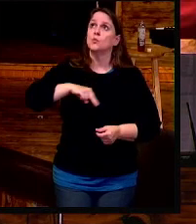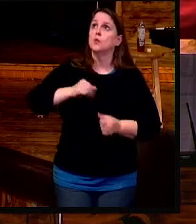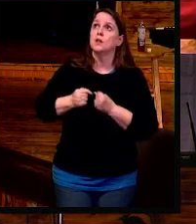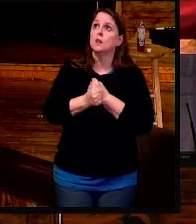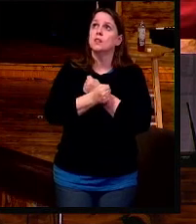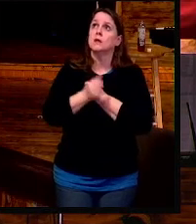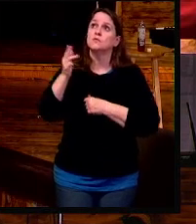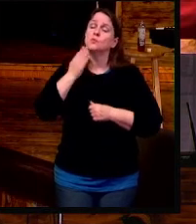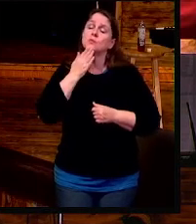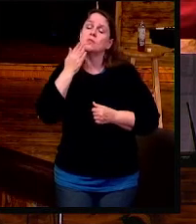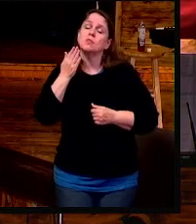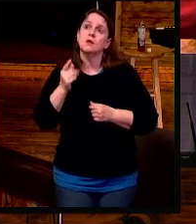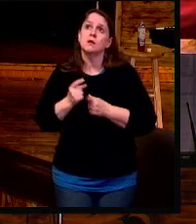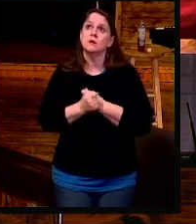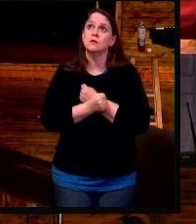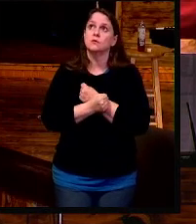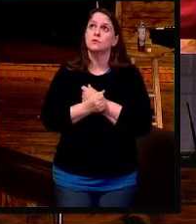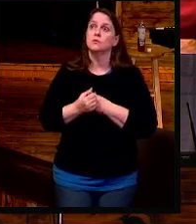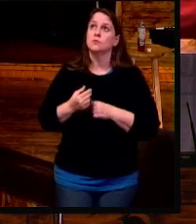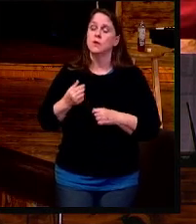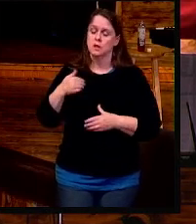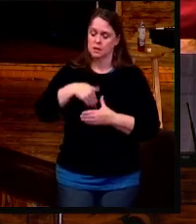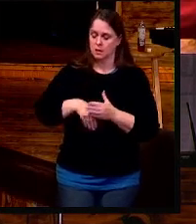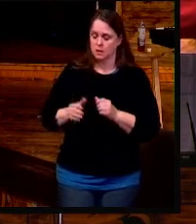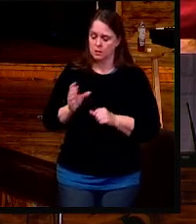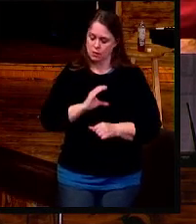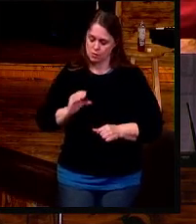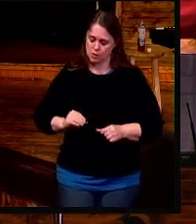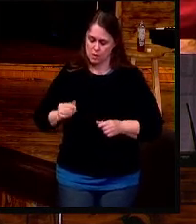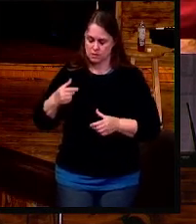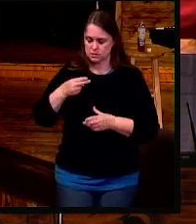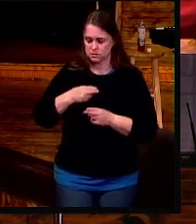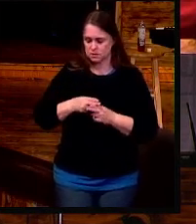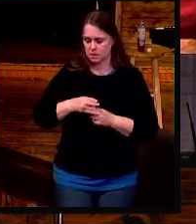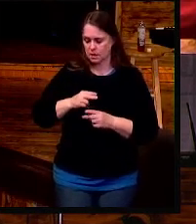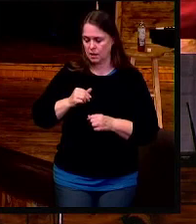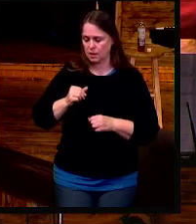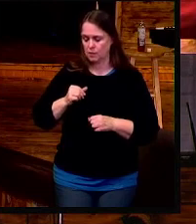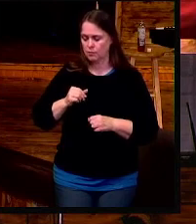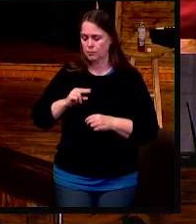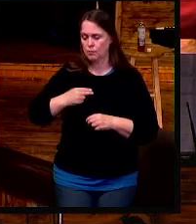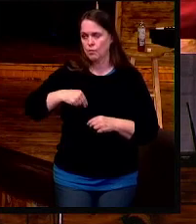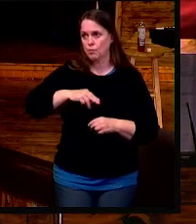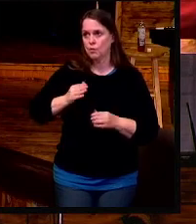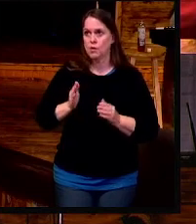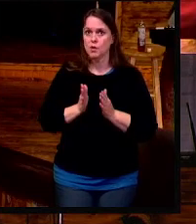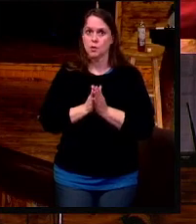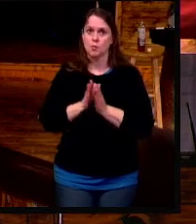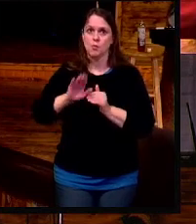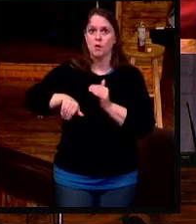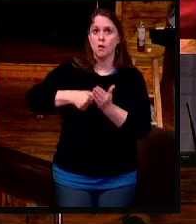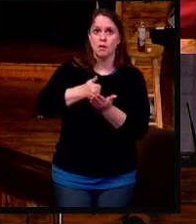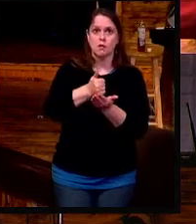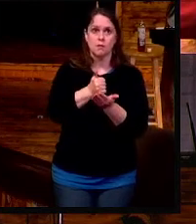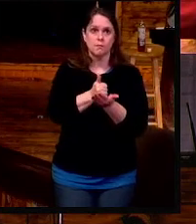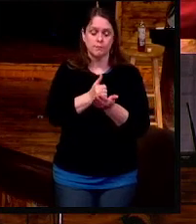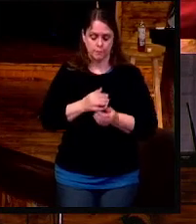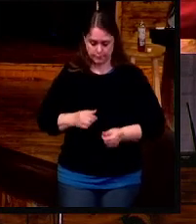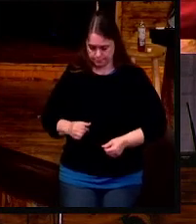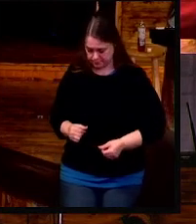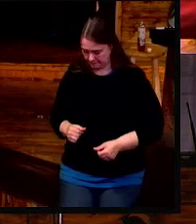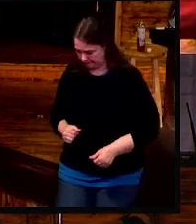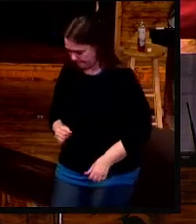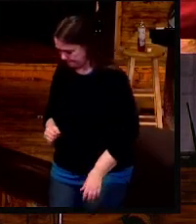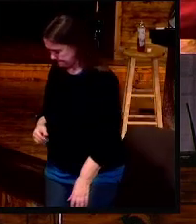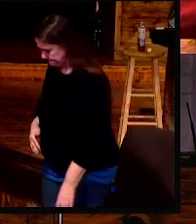you all the praise, honor, and glory for it. In Christ's name we pray. Amen. If you need prayer or want to talk, come down front. Pastors, elders, everybody, prayer